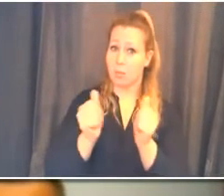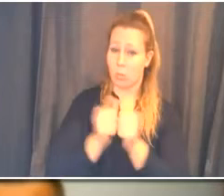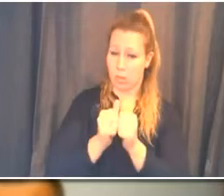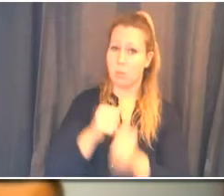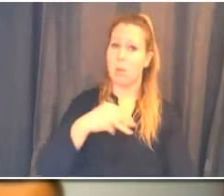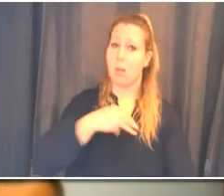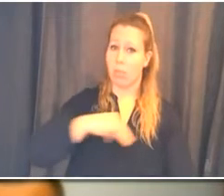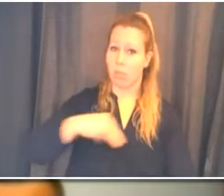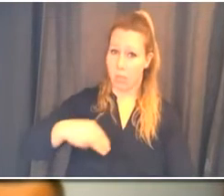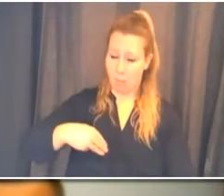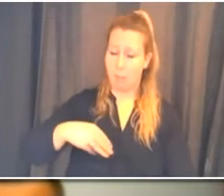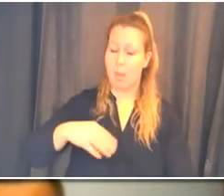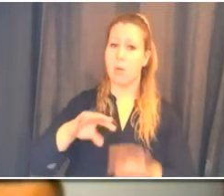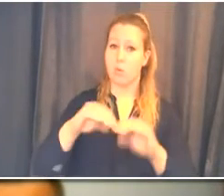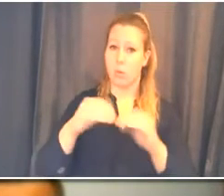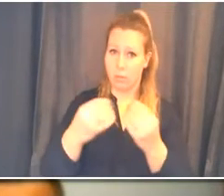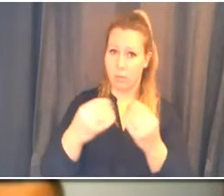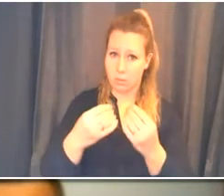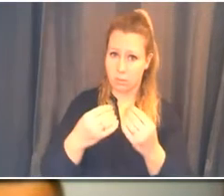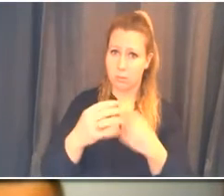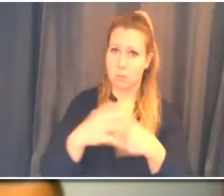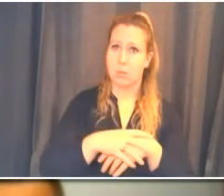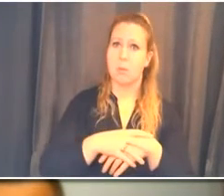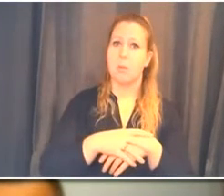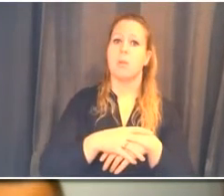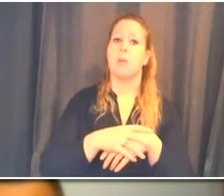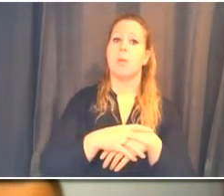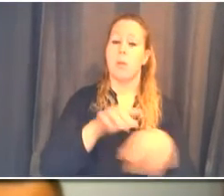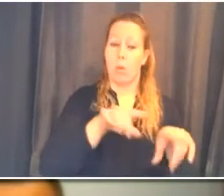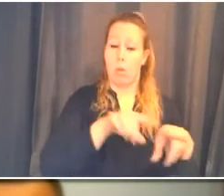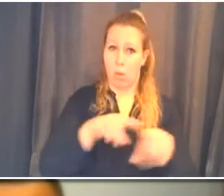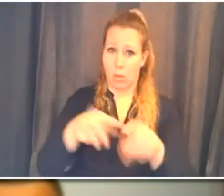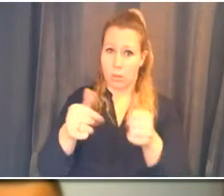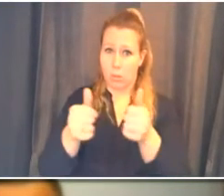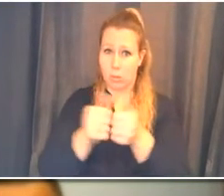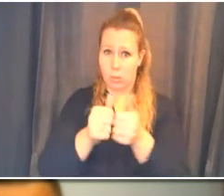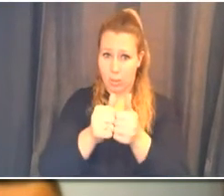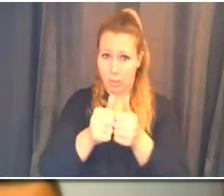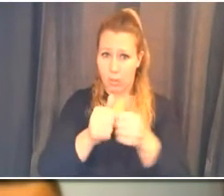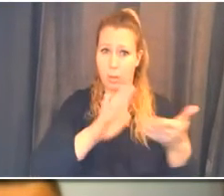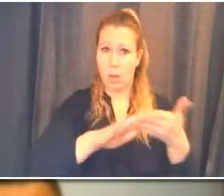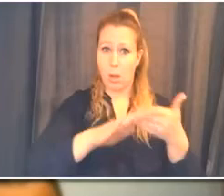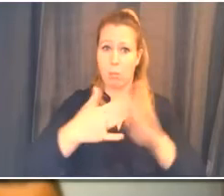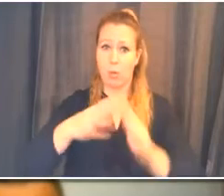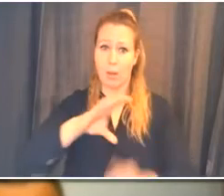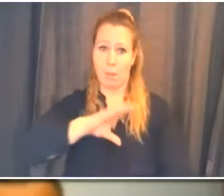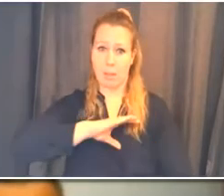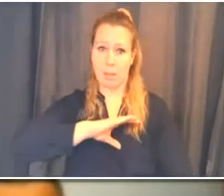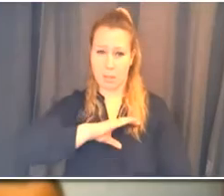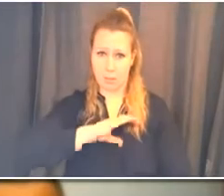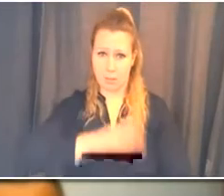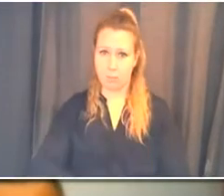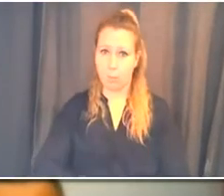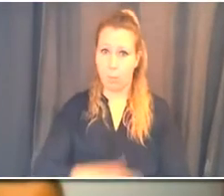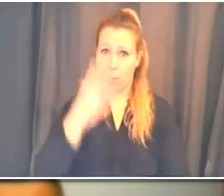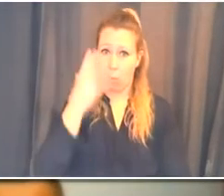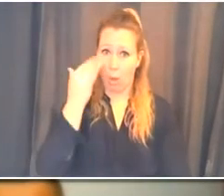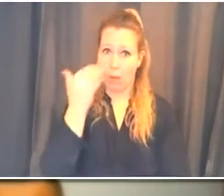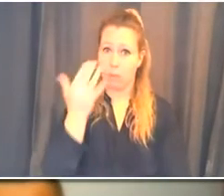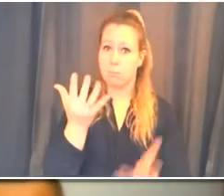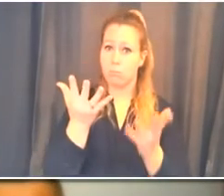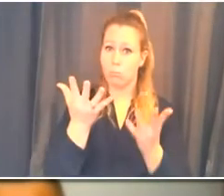again to to to go with commissioner Noel she said that you know what victims victims are like they're